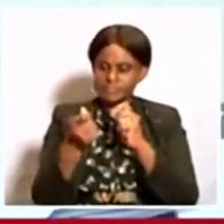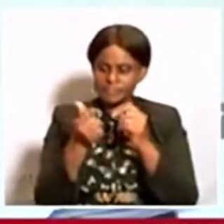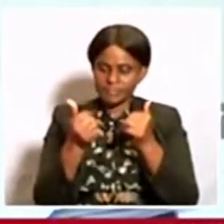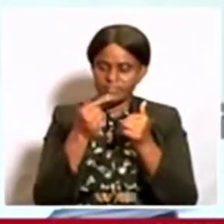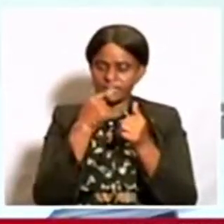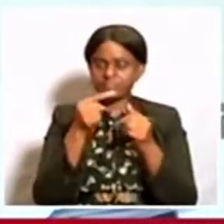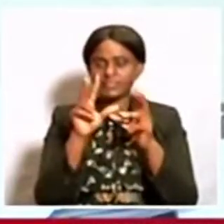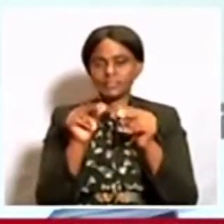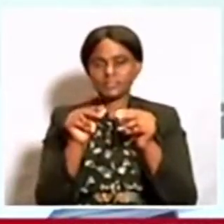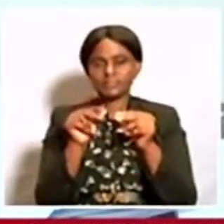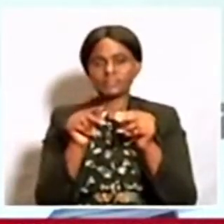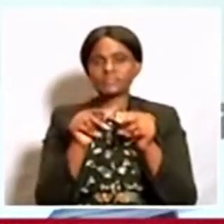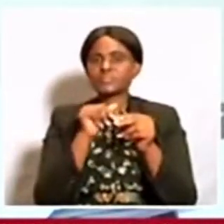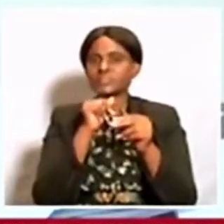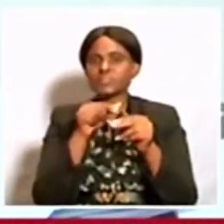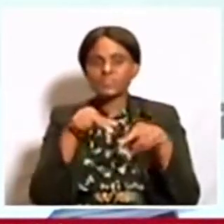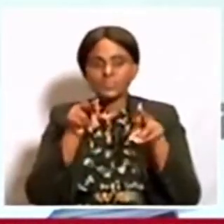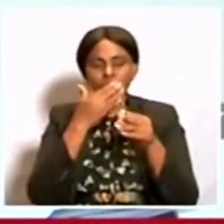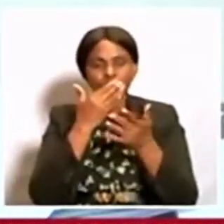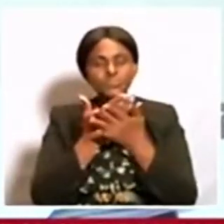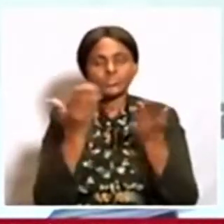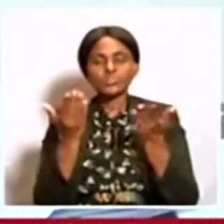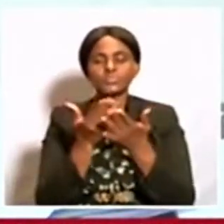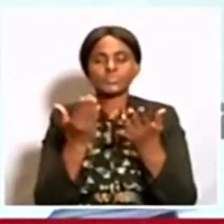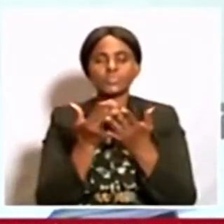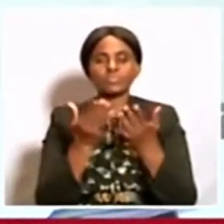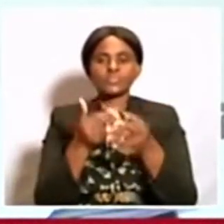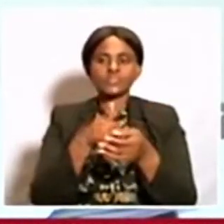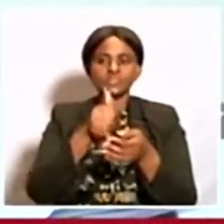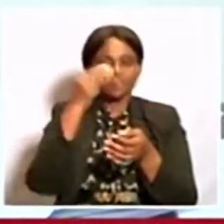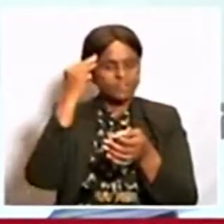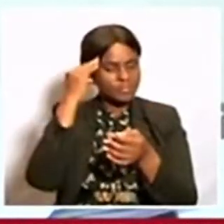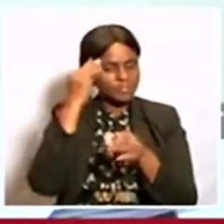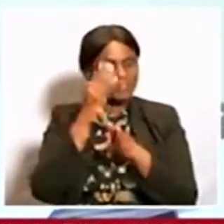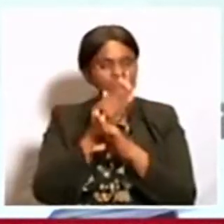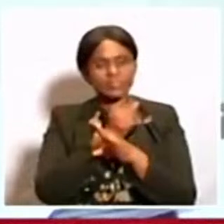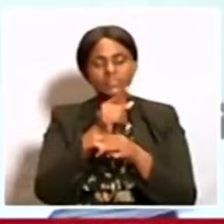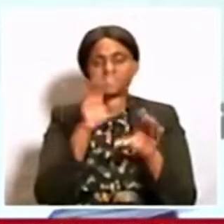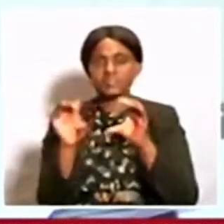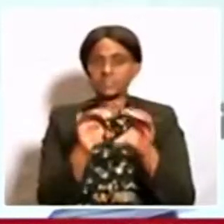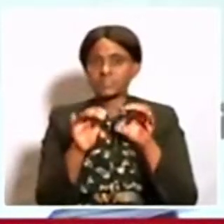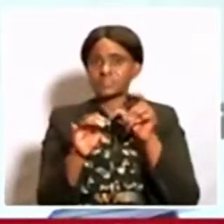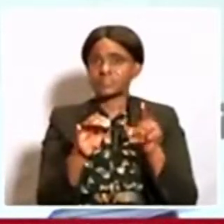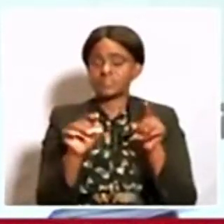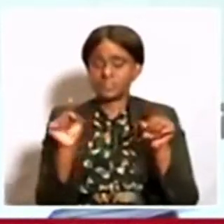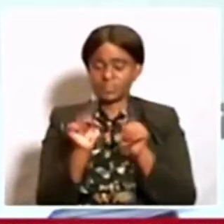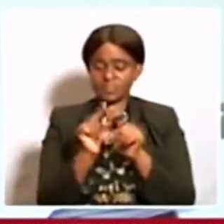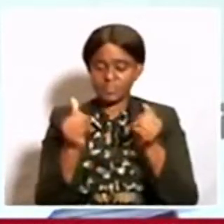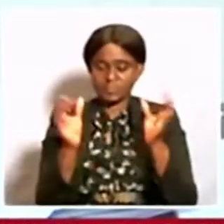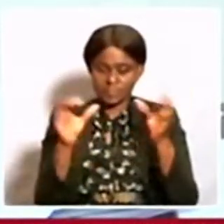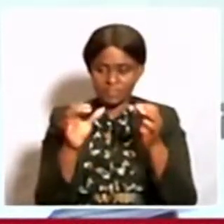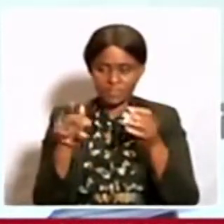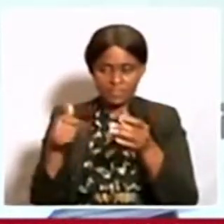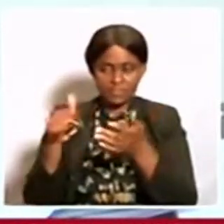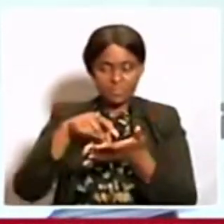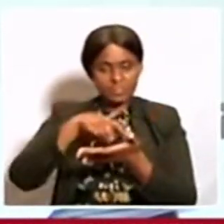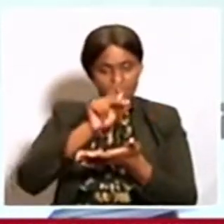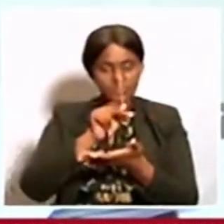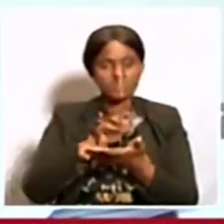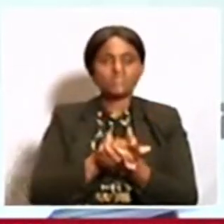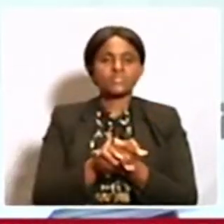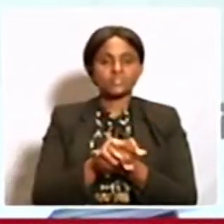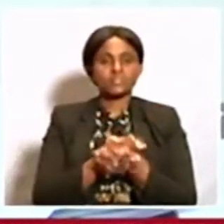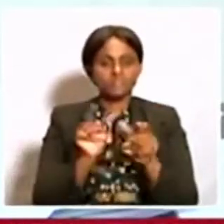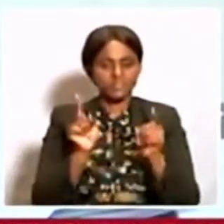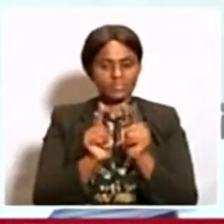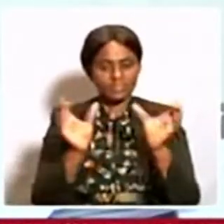says, no, it's impassable. He knew before he did that. and the council pays,